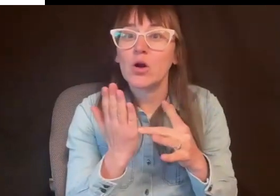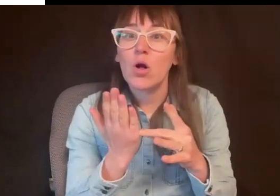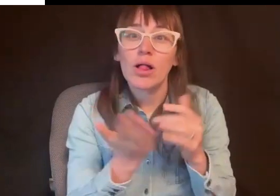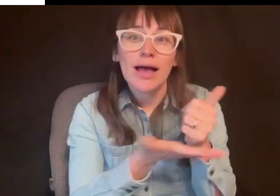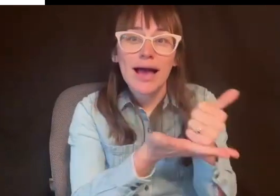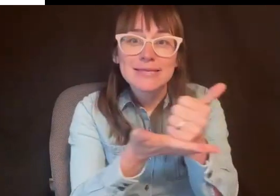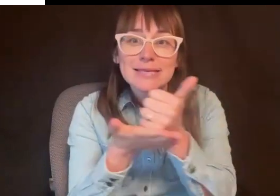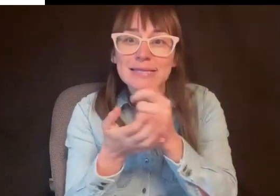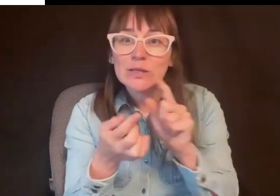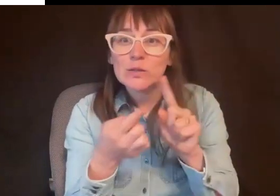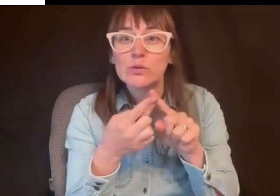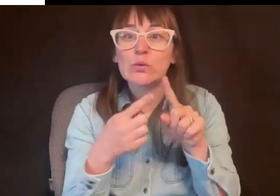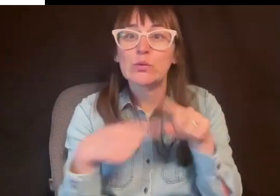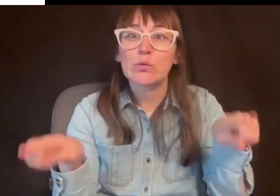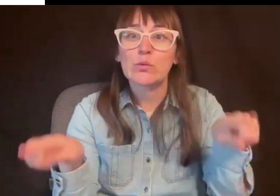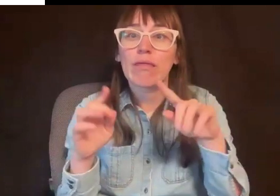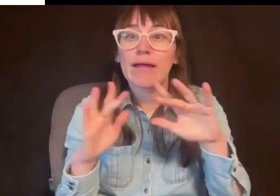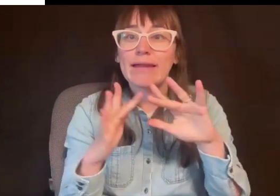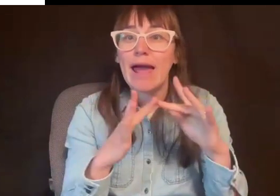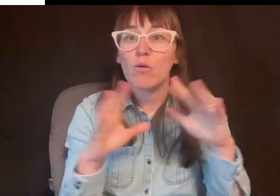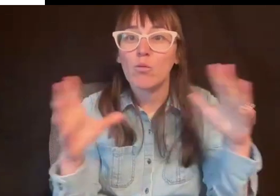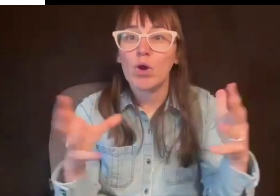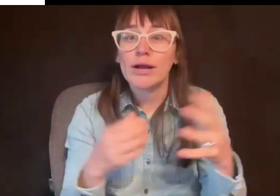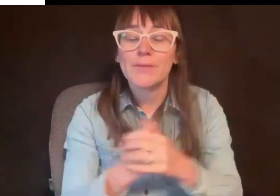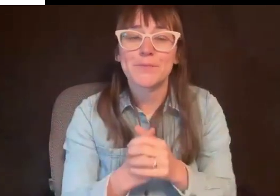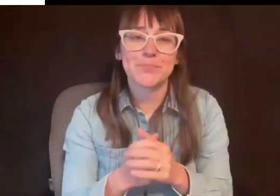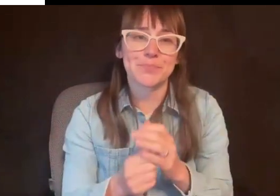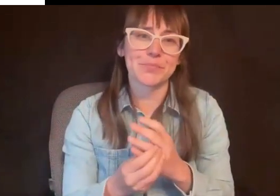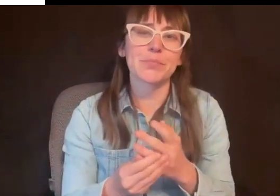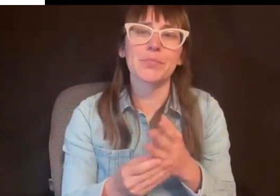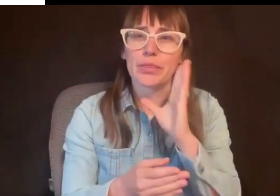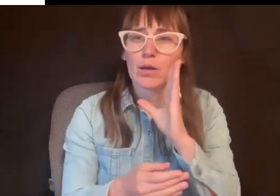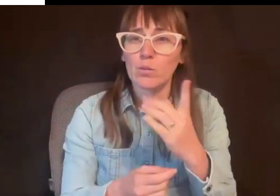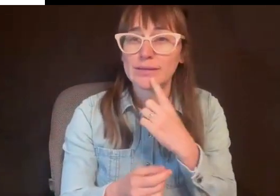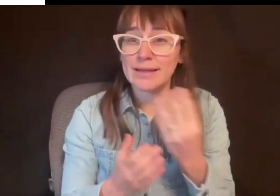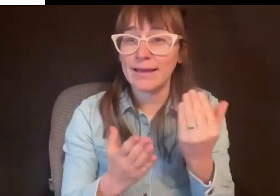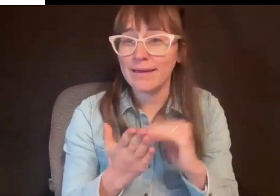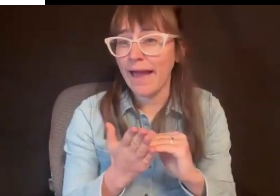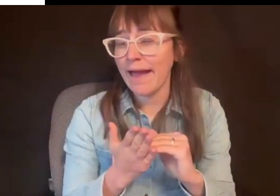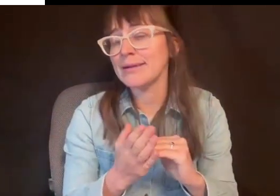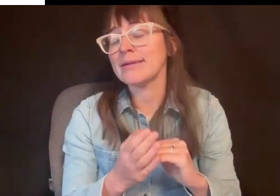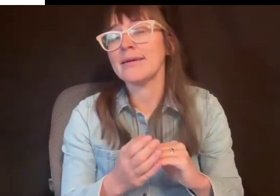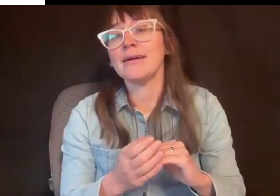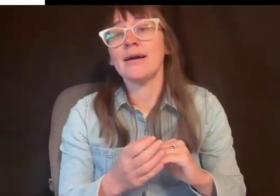network. And as we've noted before, and again, we'll note this again, I'm sure many times, it's